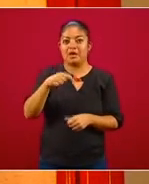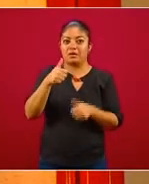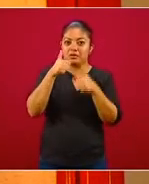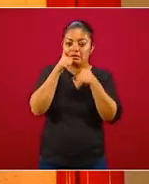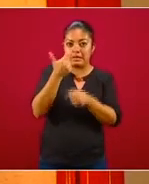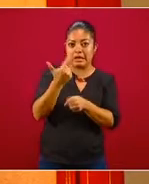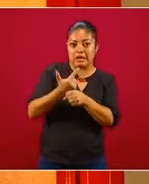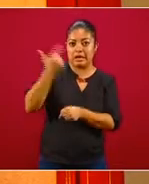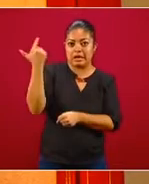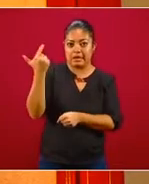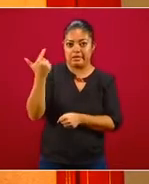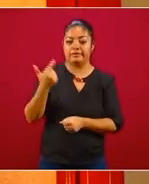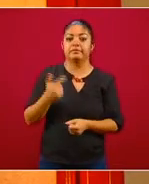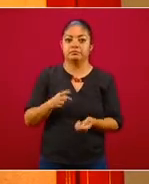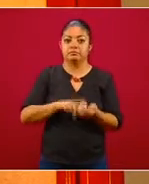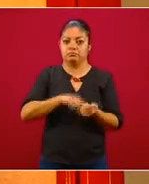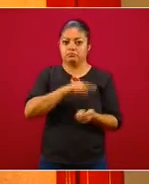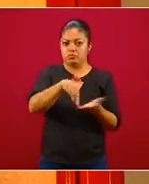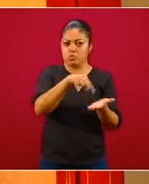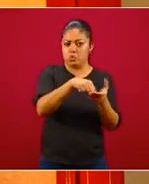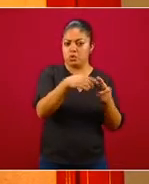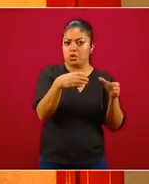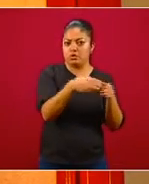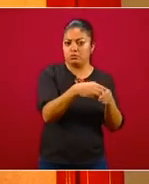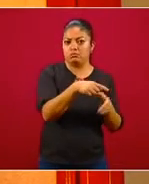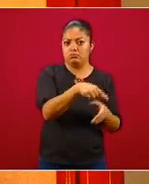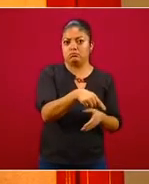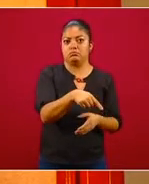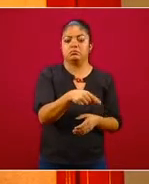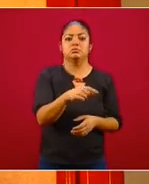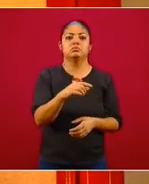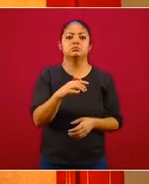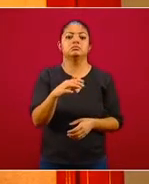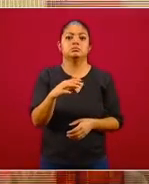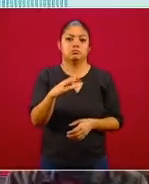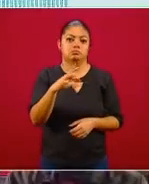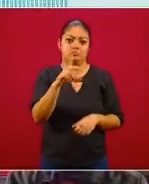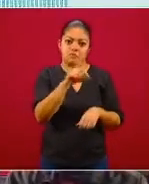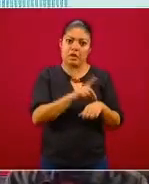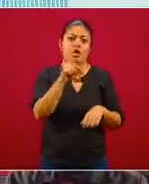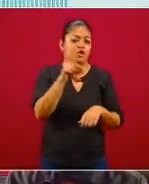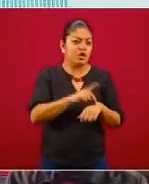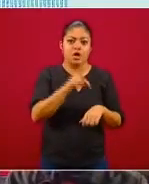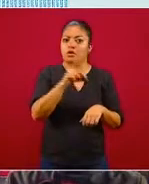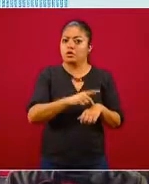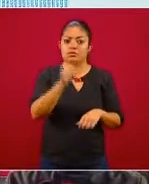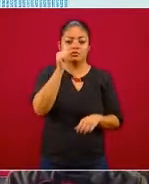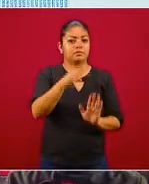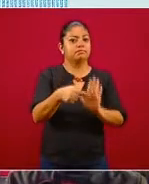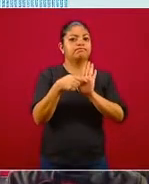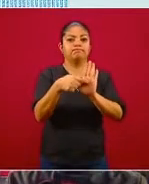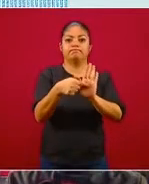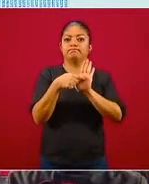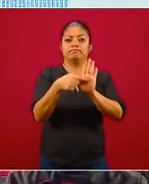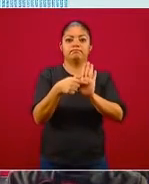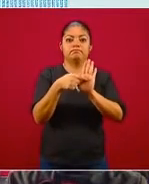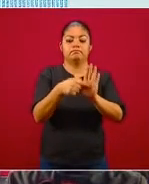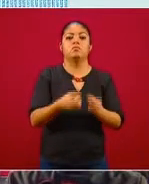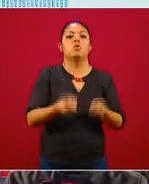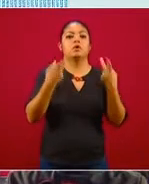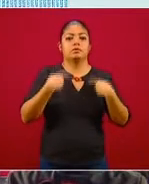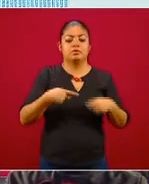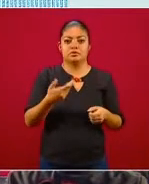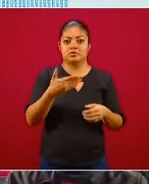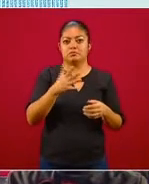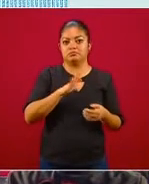rate, and how is it affecting clinics and other medical units. One of the elements of this monitoring system